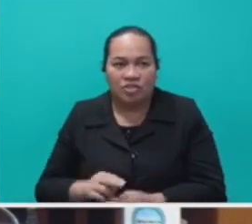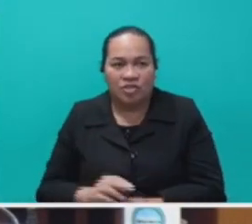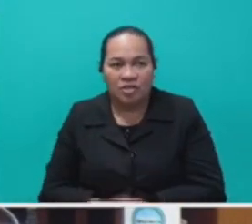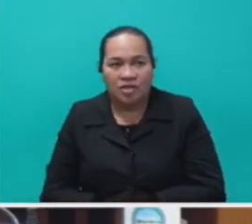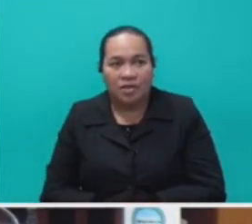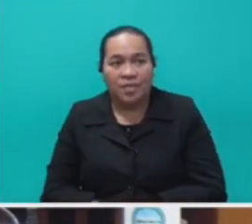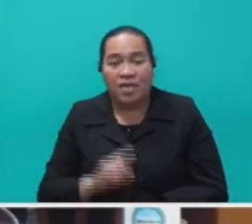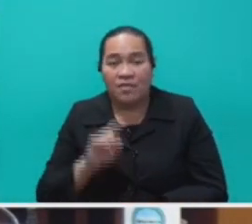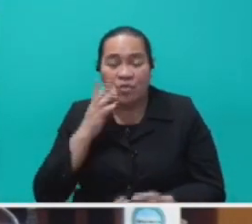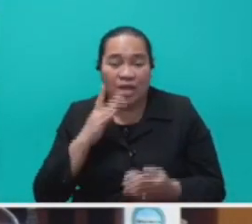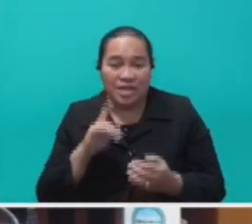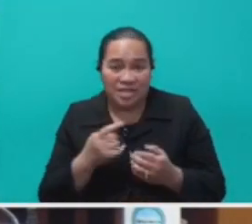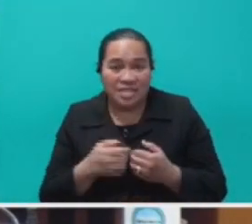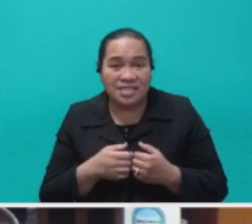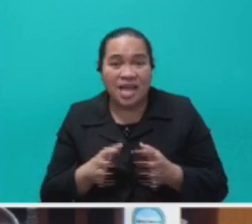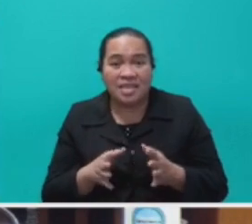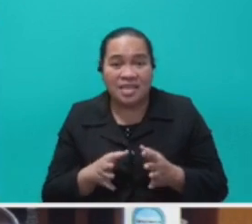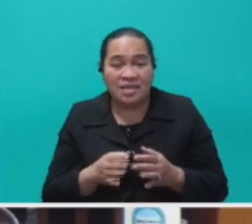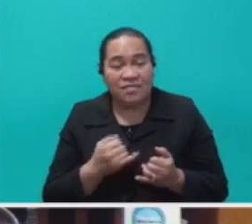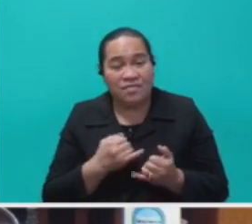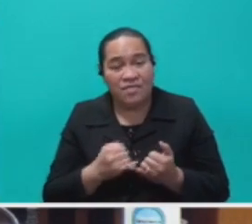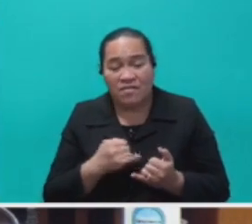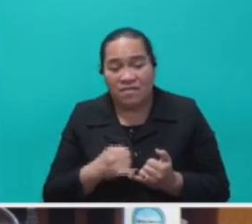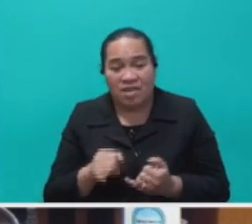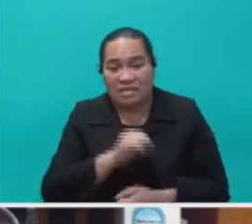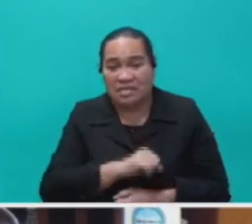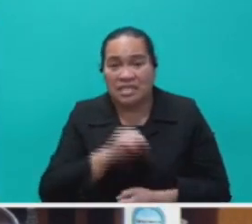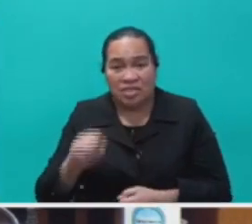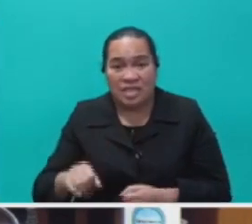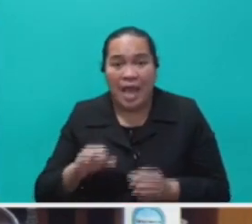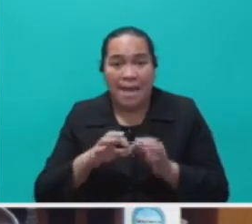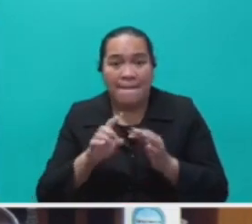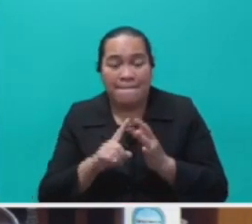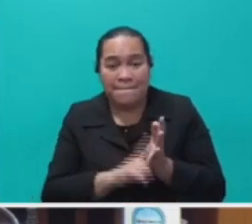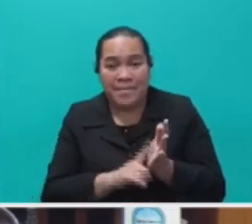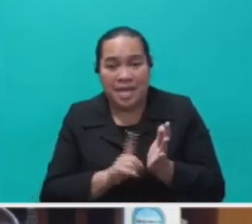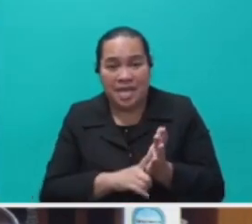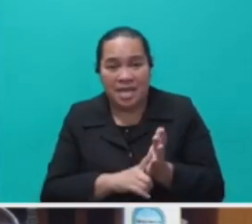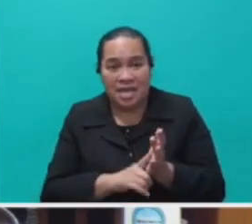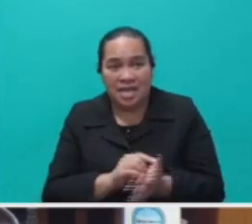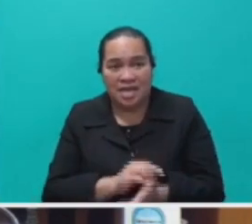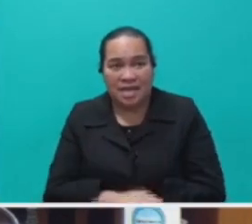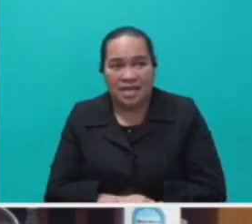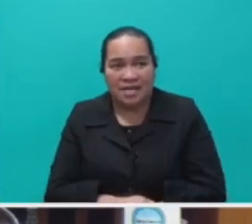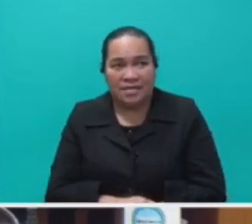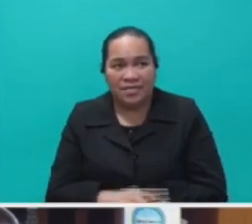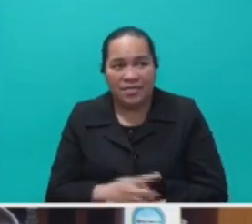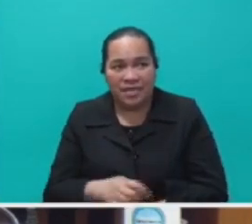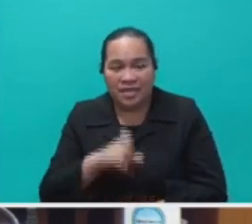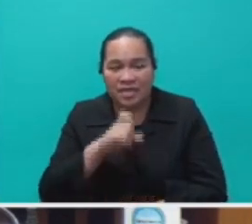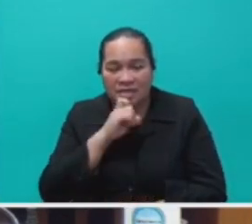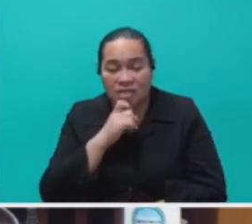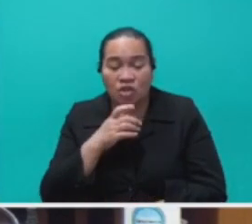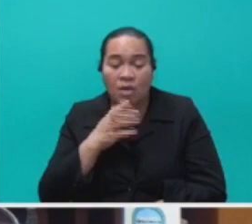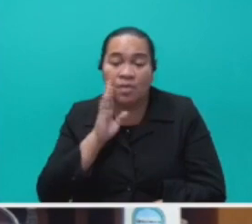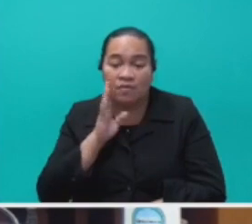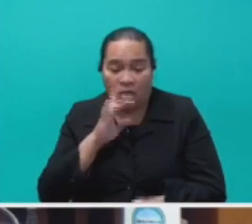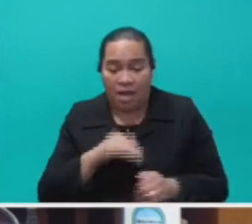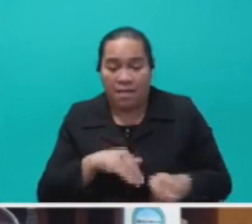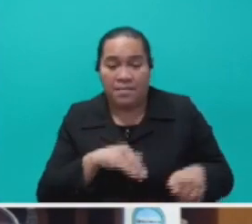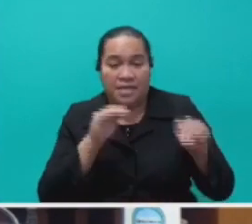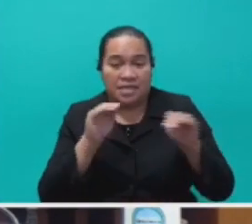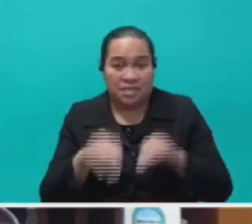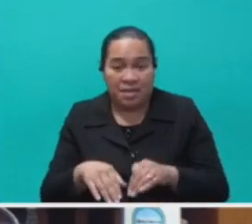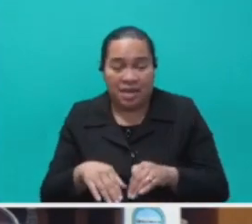We started off on a very serious bill this afternoon, Mr. Speaker. So before I participate in